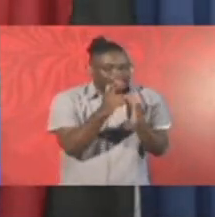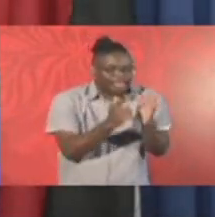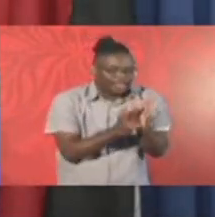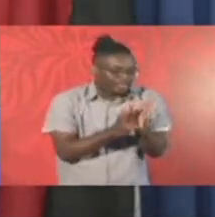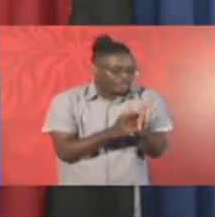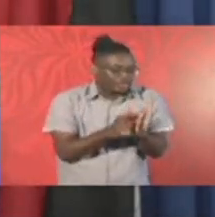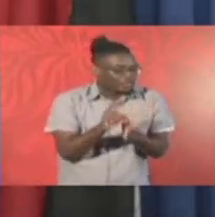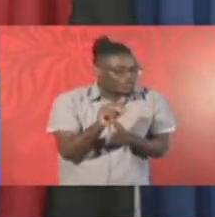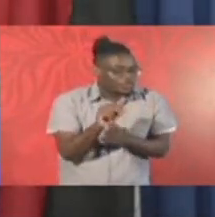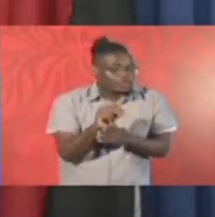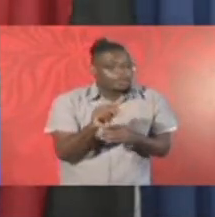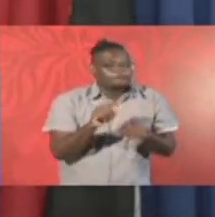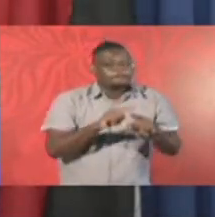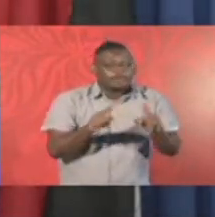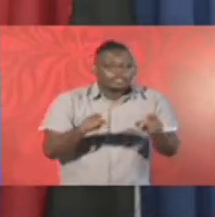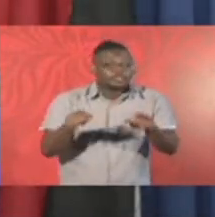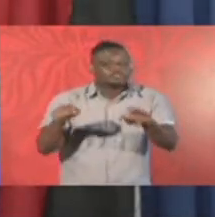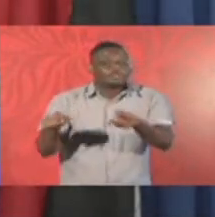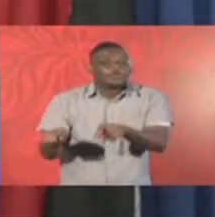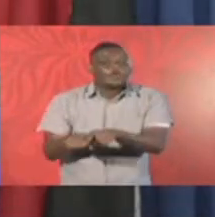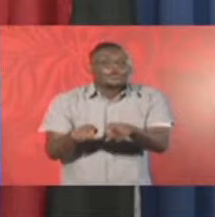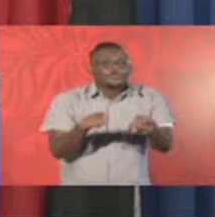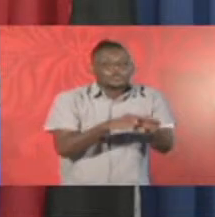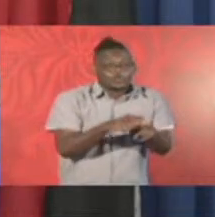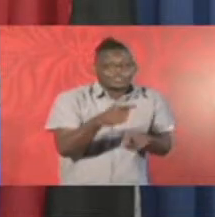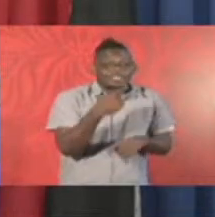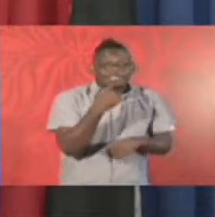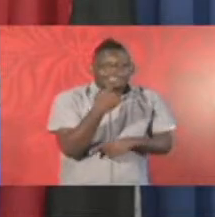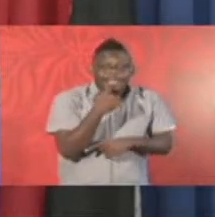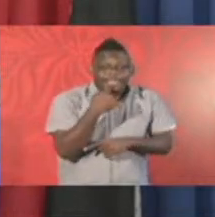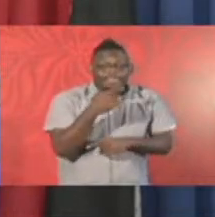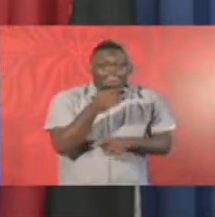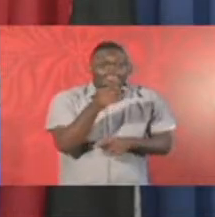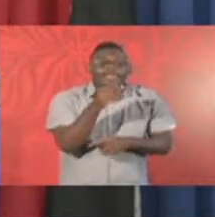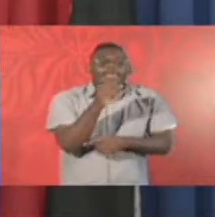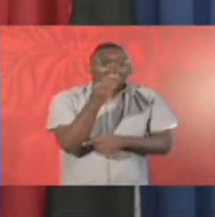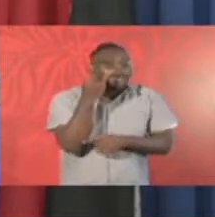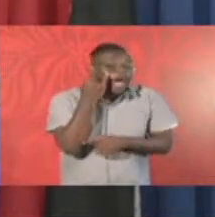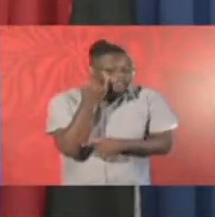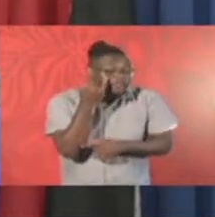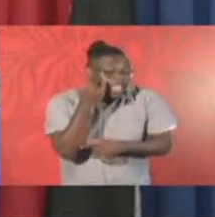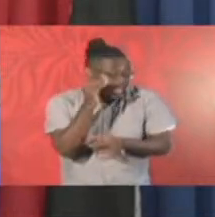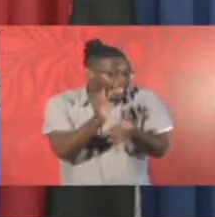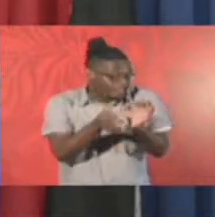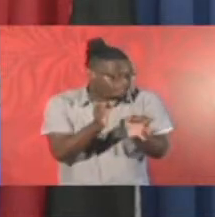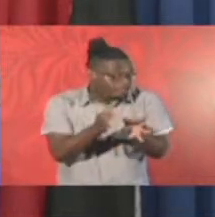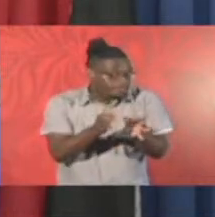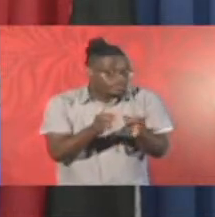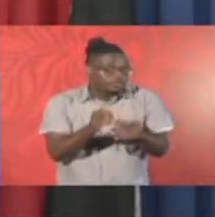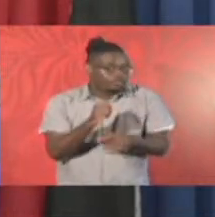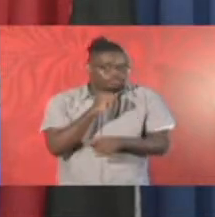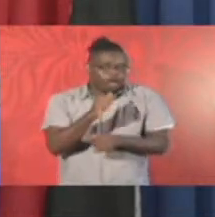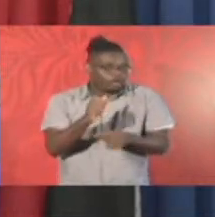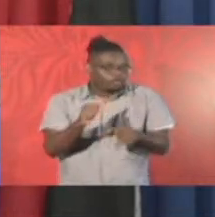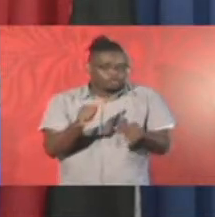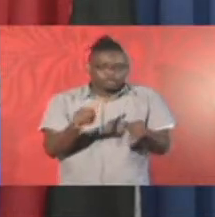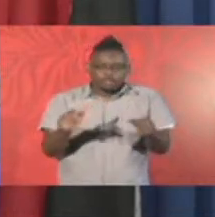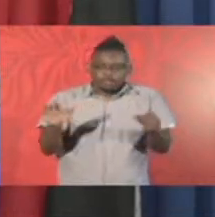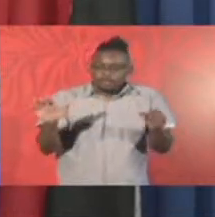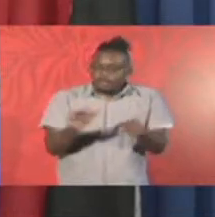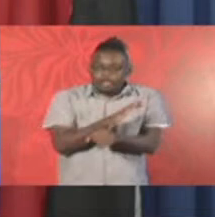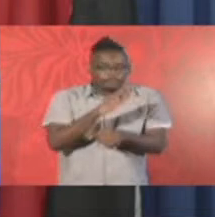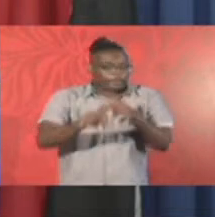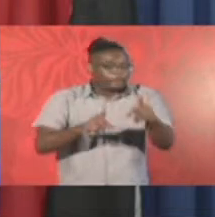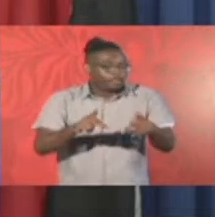said, if those positions are not nationally satisfying, then the government will